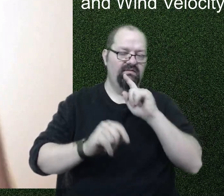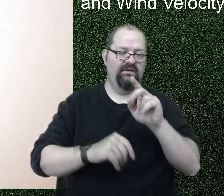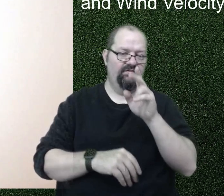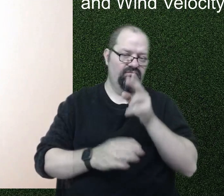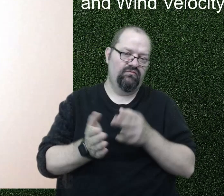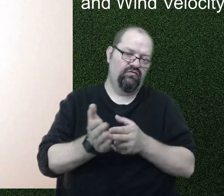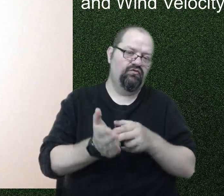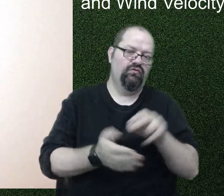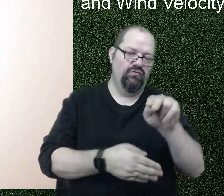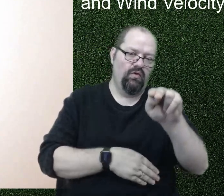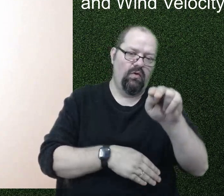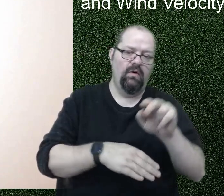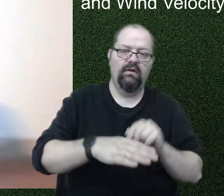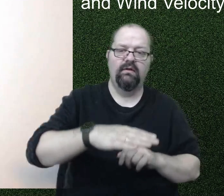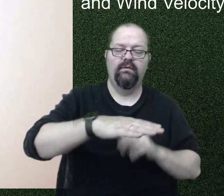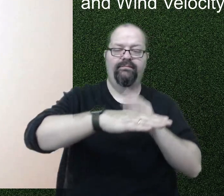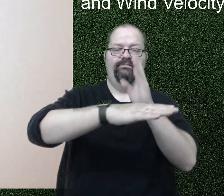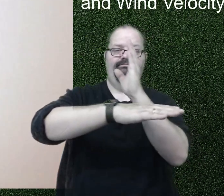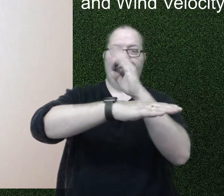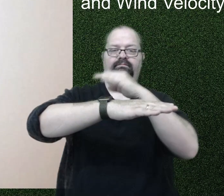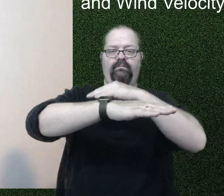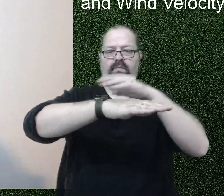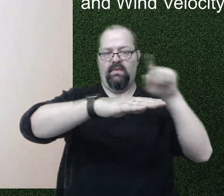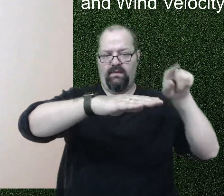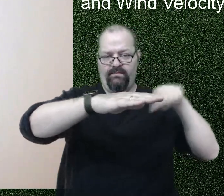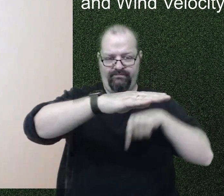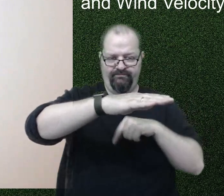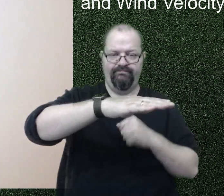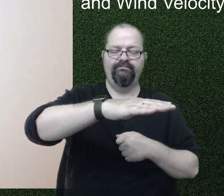is east, this negative y-axis is south.